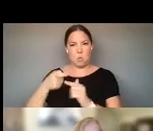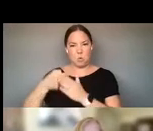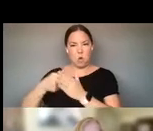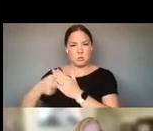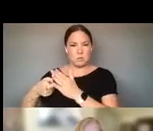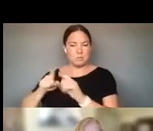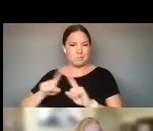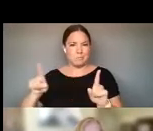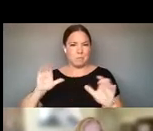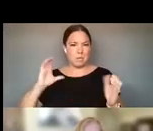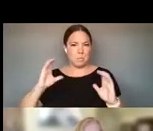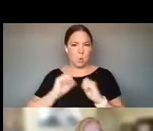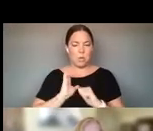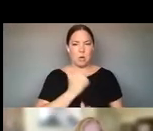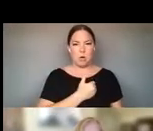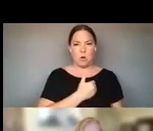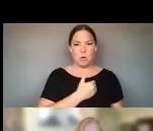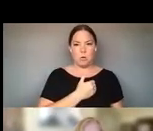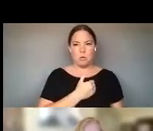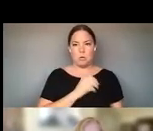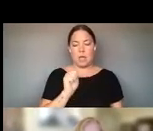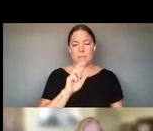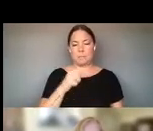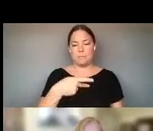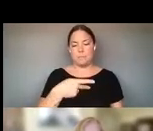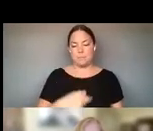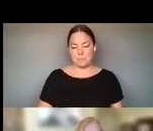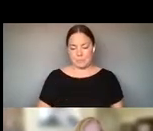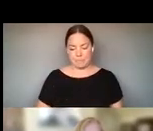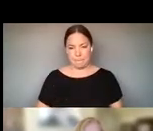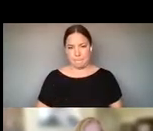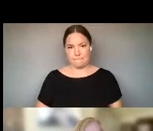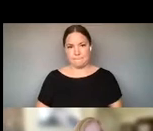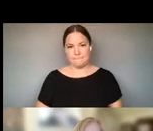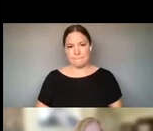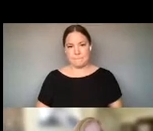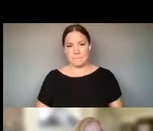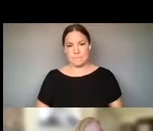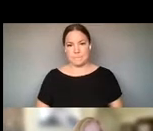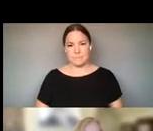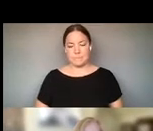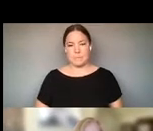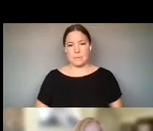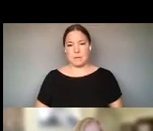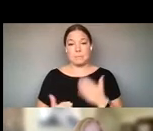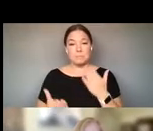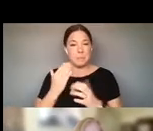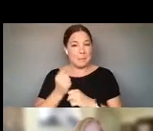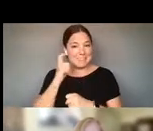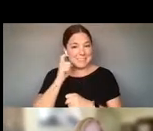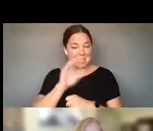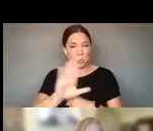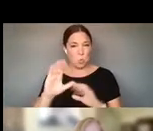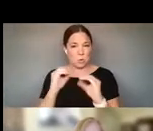our, um, American rescue plan program. And so, you know, perhaps it might make sense for your organization